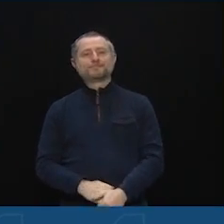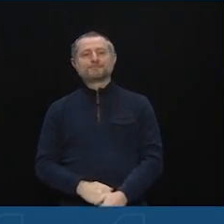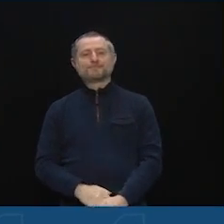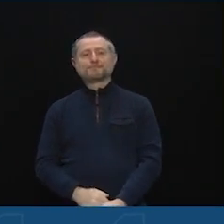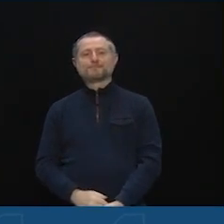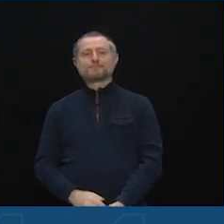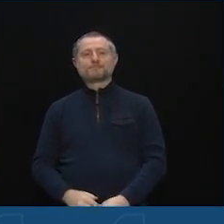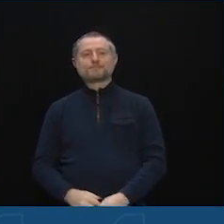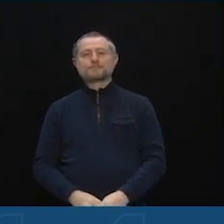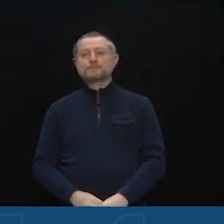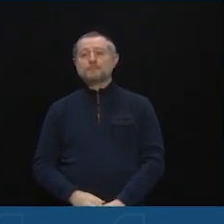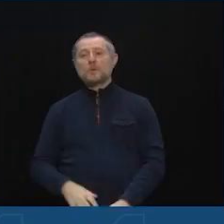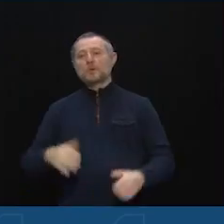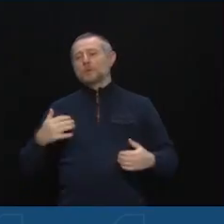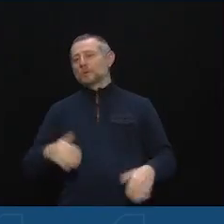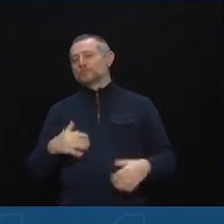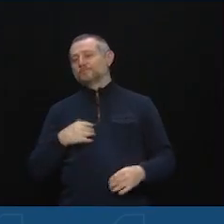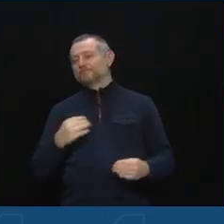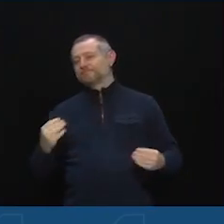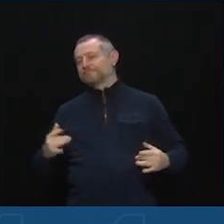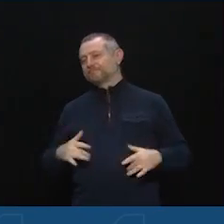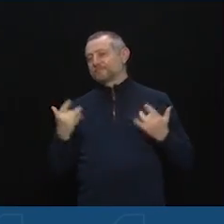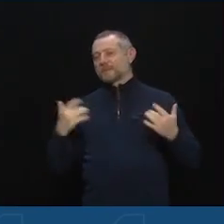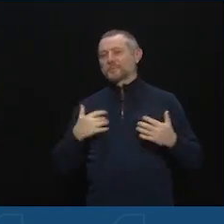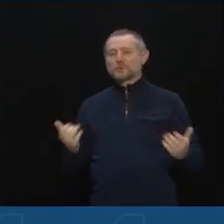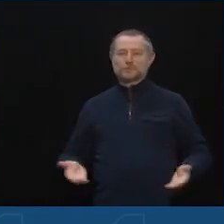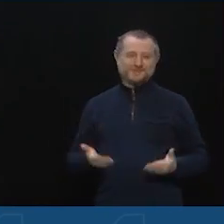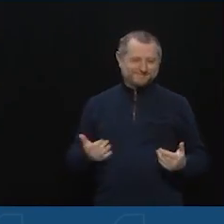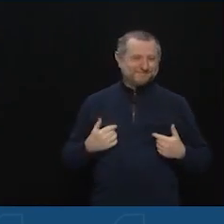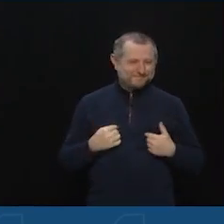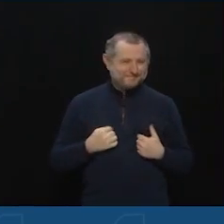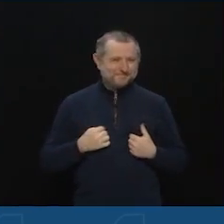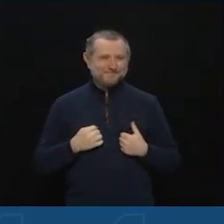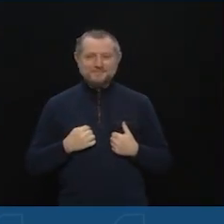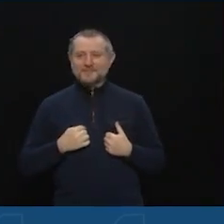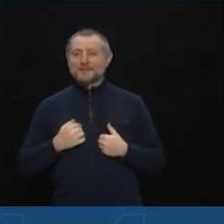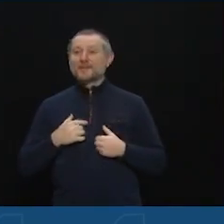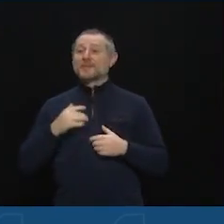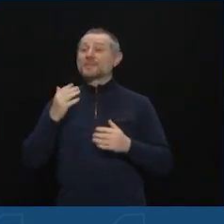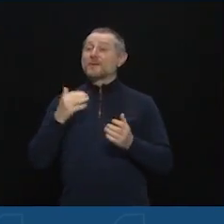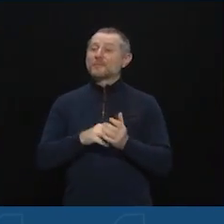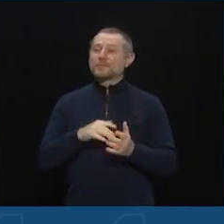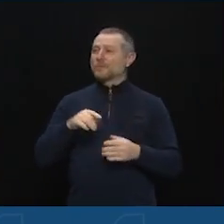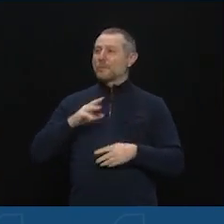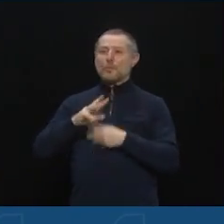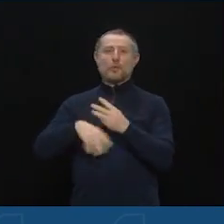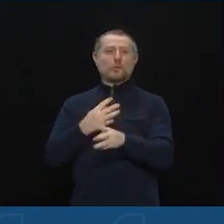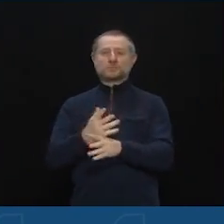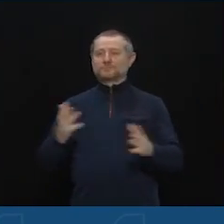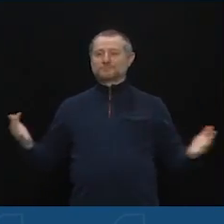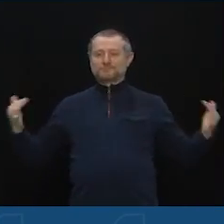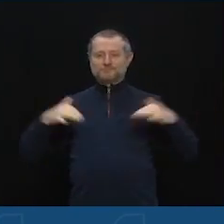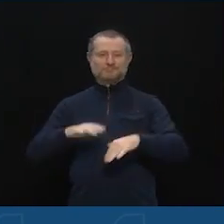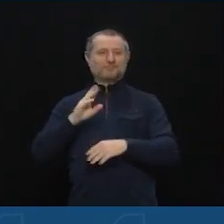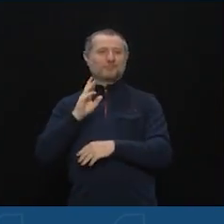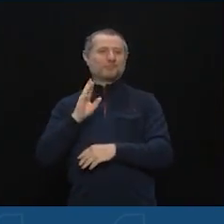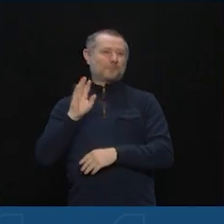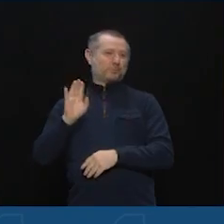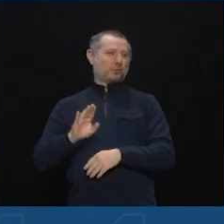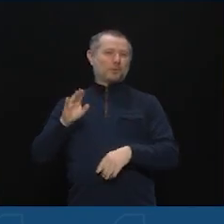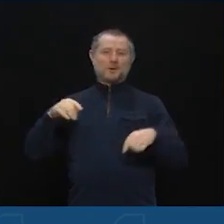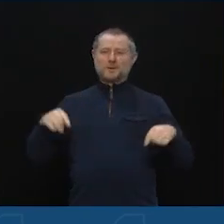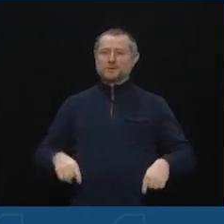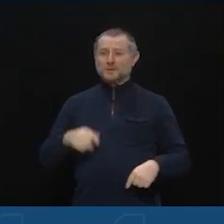I can't tell you how happy I am to be here in the center of the universe that is Brooklyn, New York. Welcome to anyone that's not